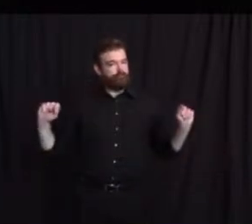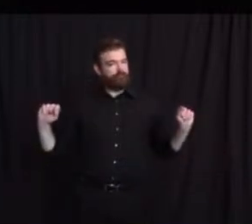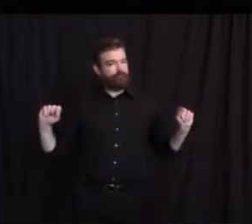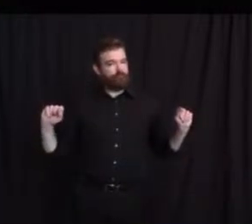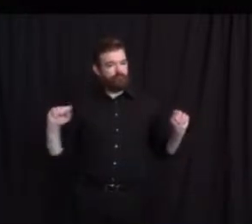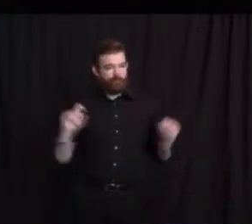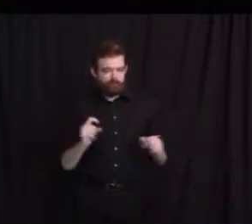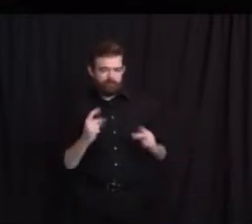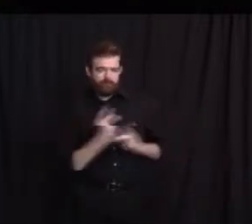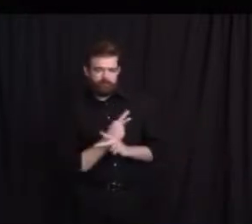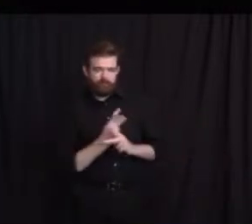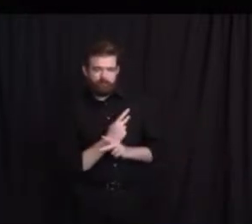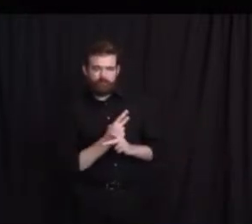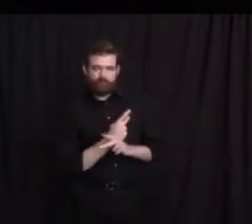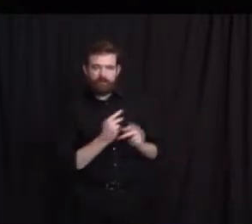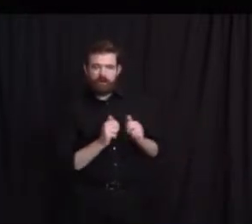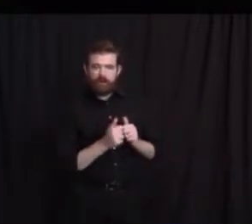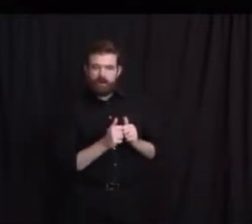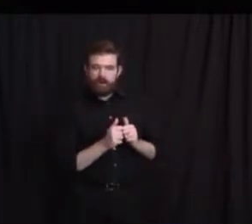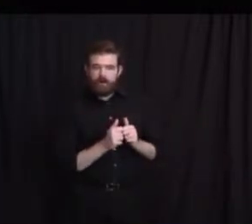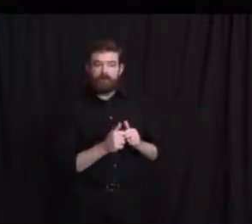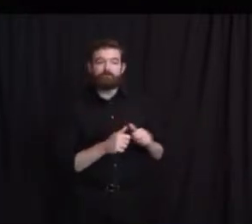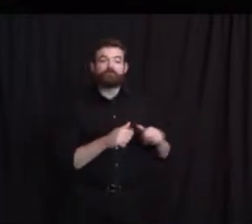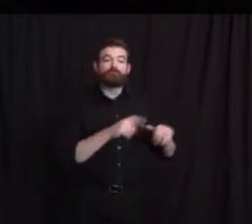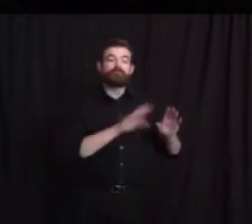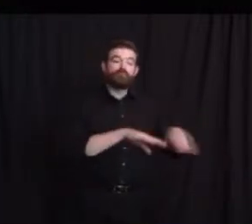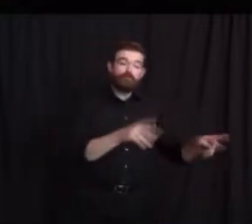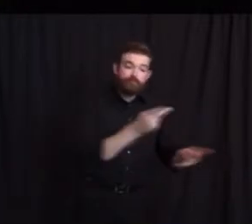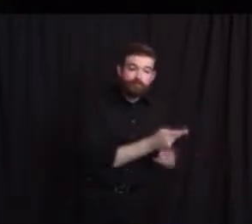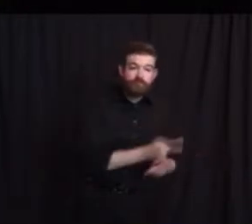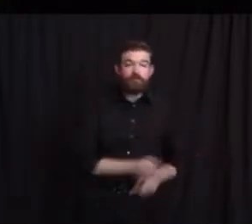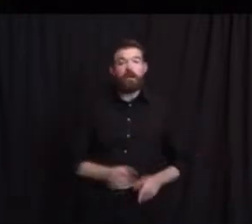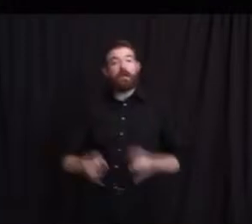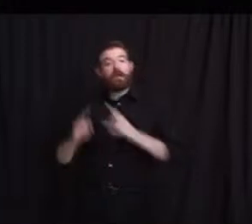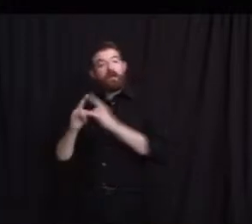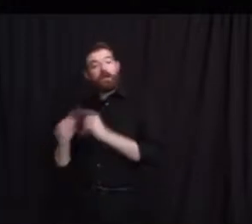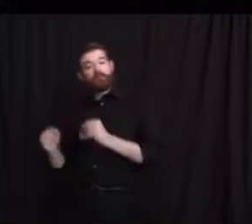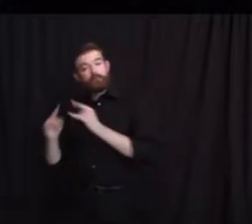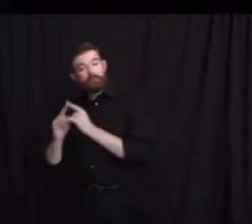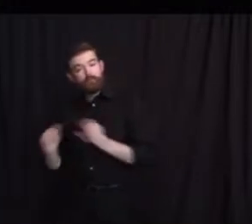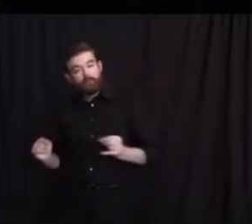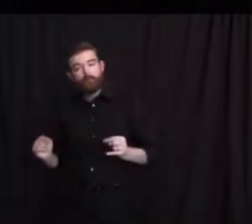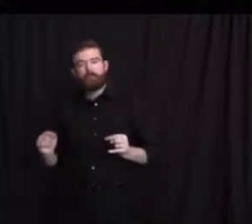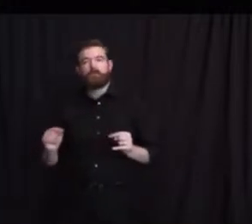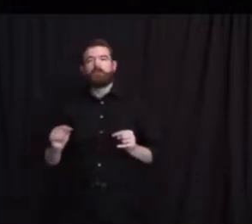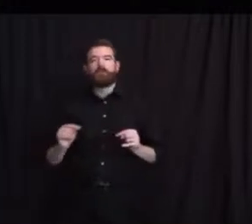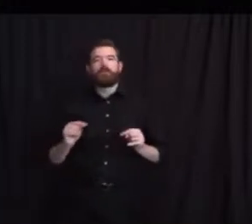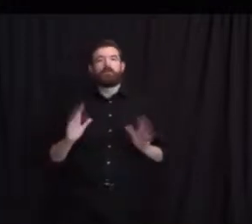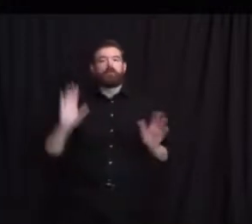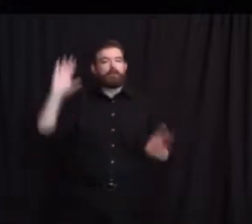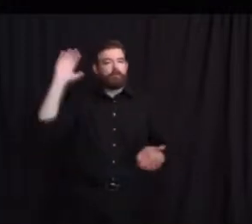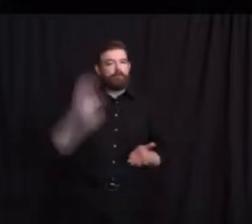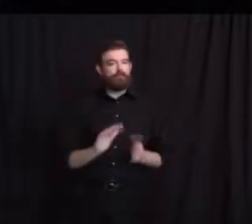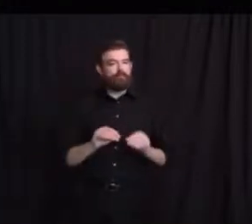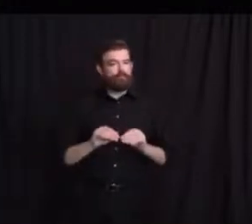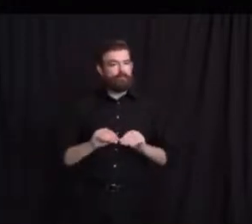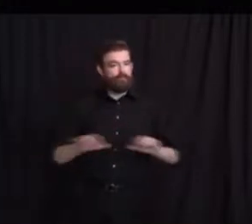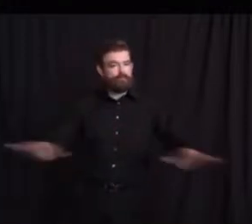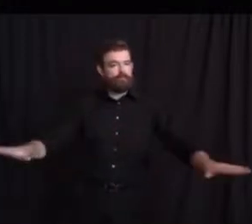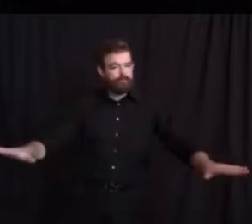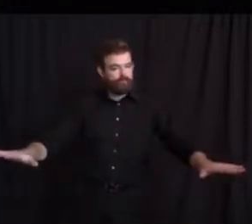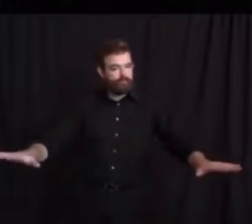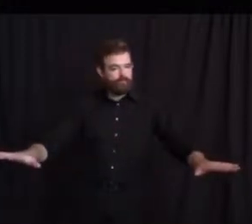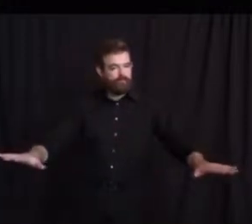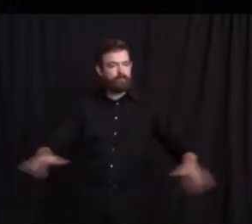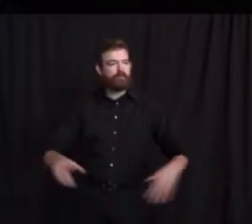the virus. We must ensure that on a broad scale, the best practices and standards developed by the CDC and other health